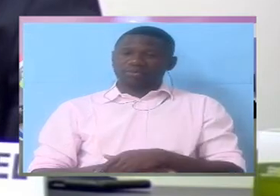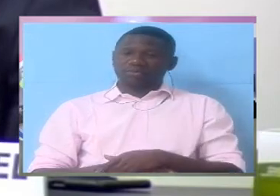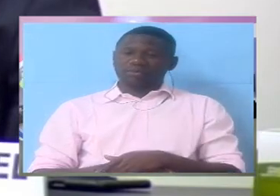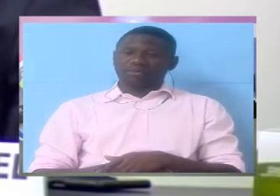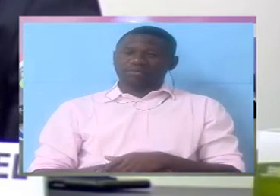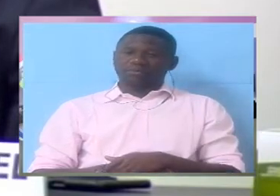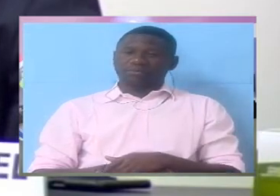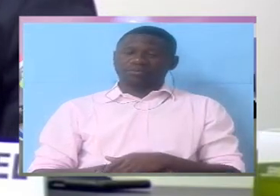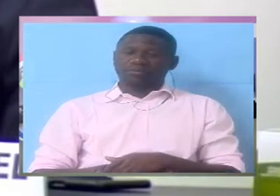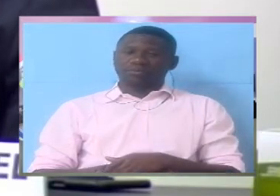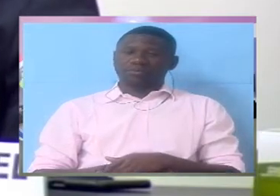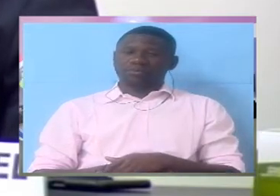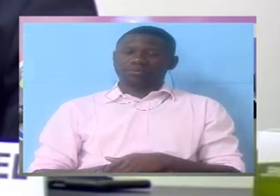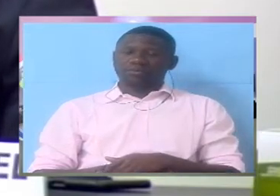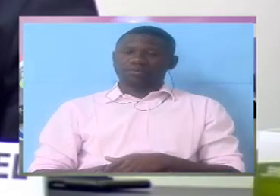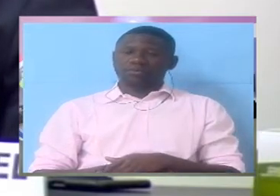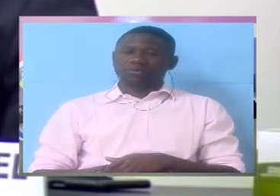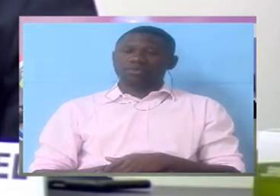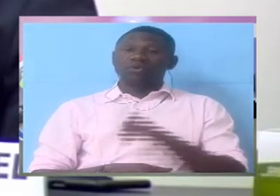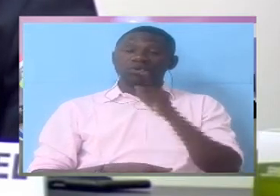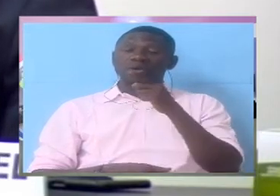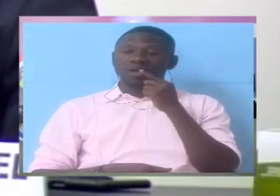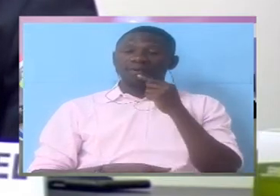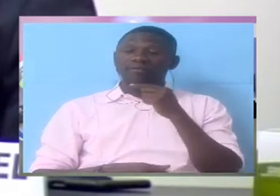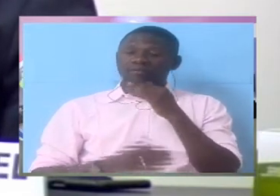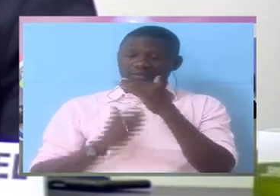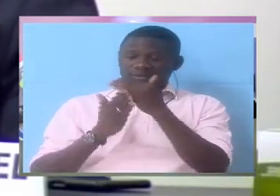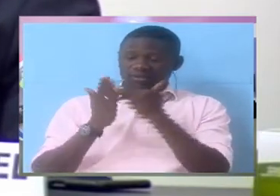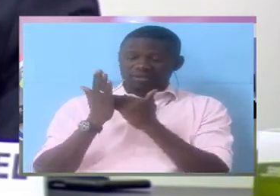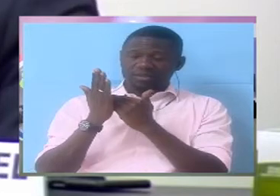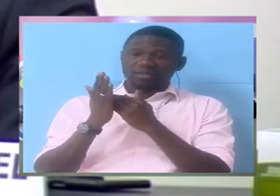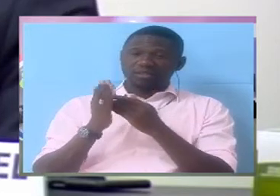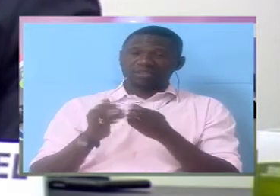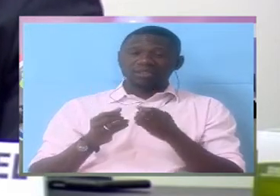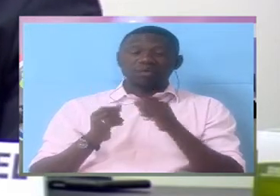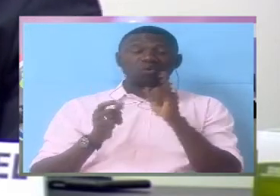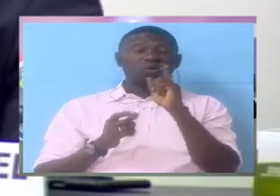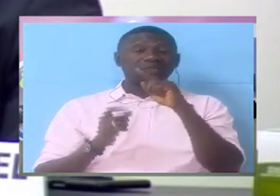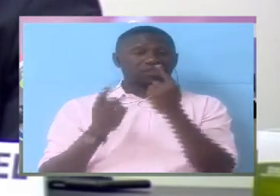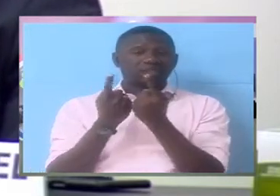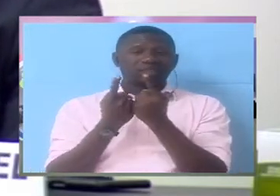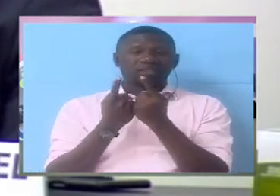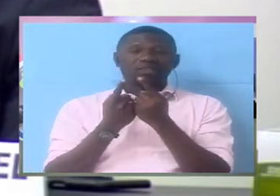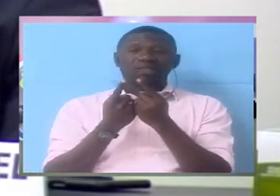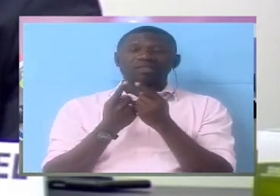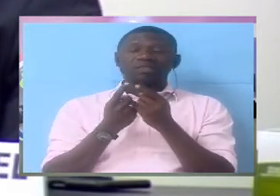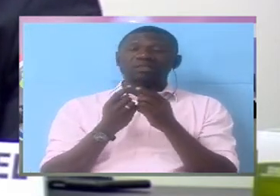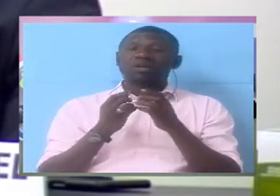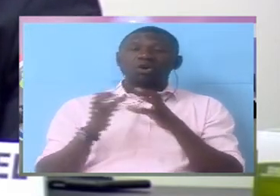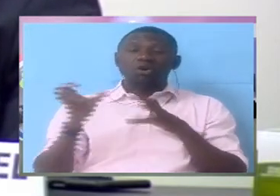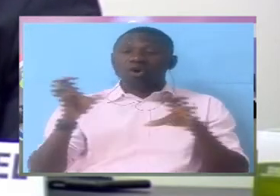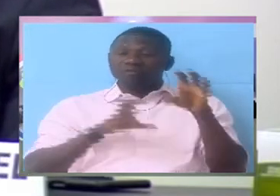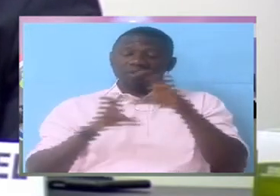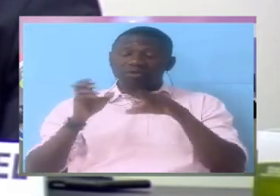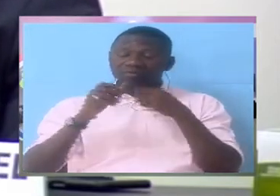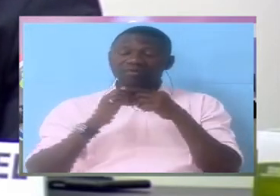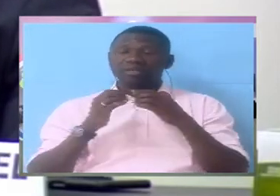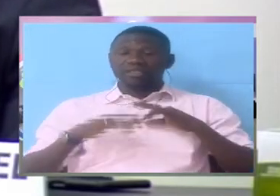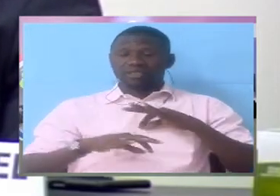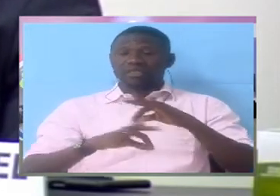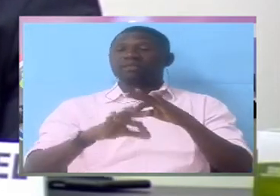a jarta pour ya long. You have listed only one thing, which is conflict of interest. You're killing the foyer mayor along the wall of my conflict of